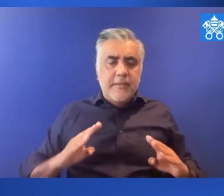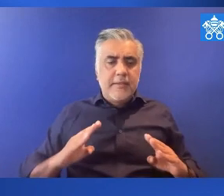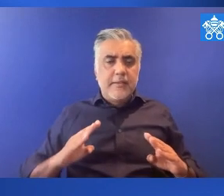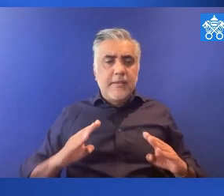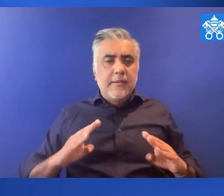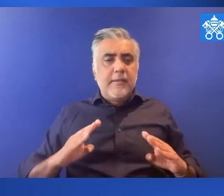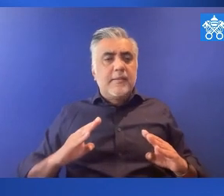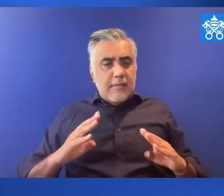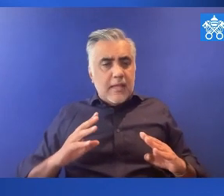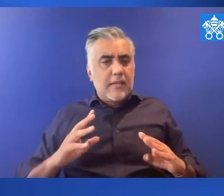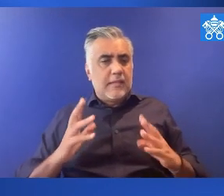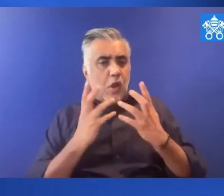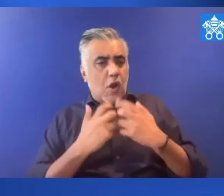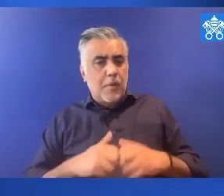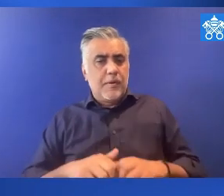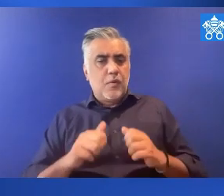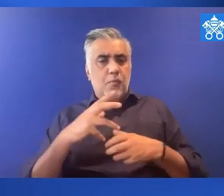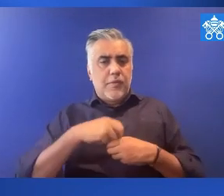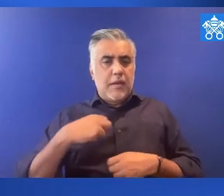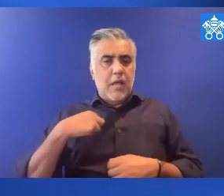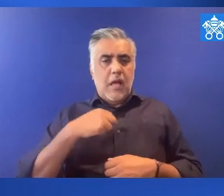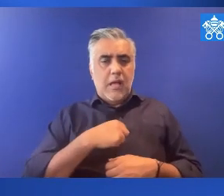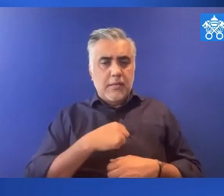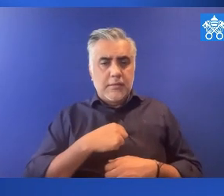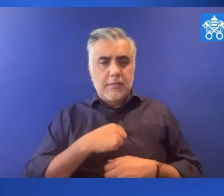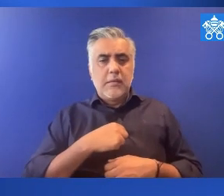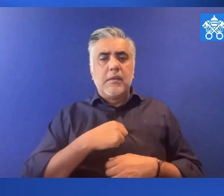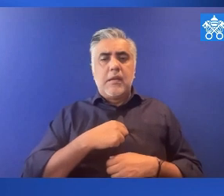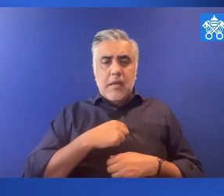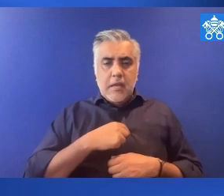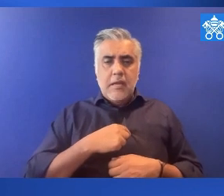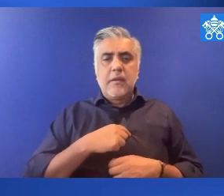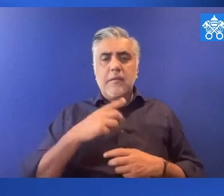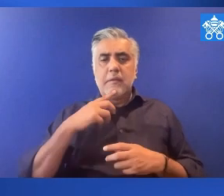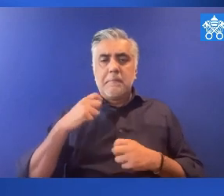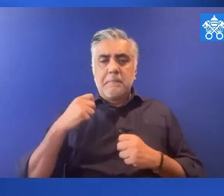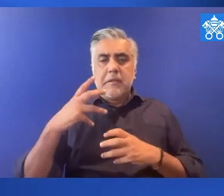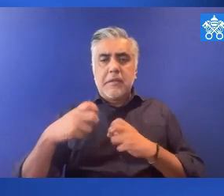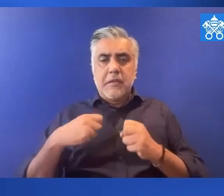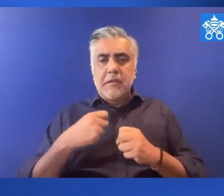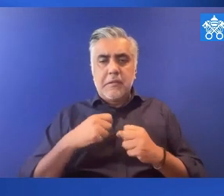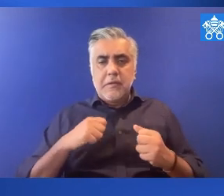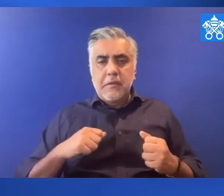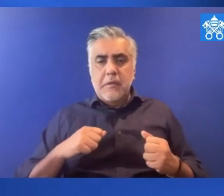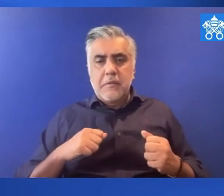This is the peace that Edith Stein felt after her conversion. A year after she received